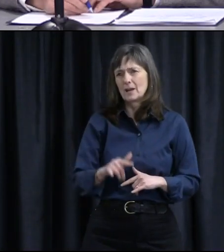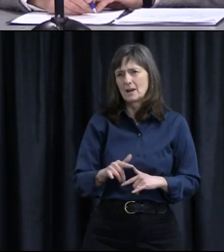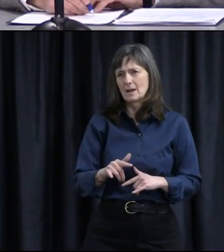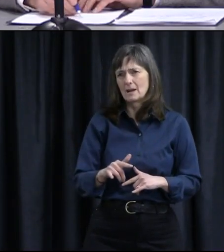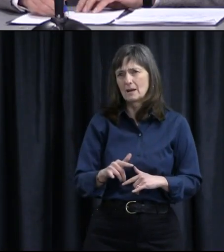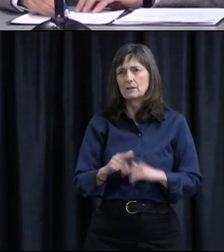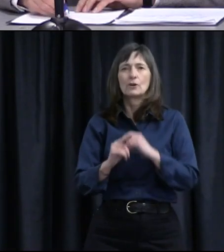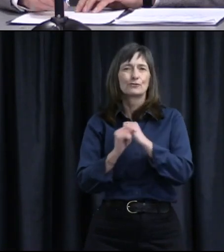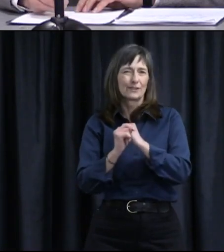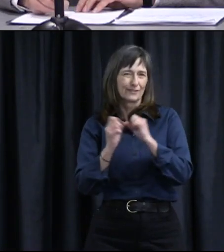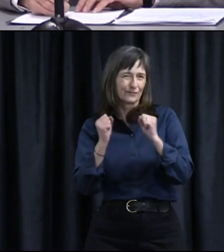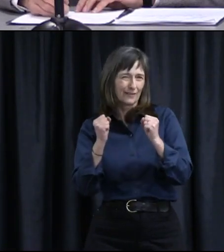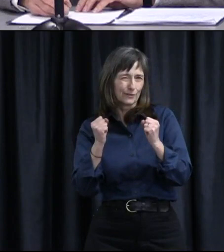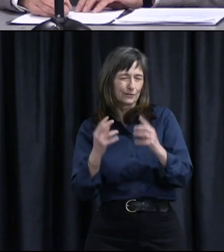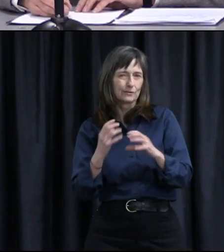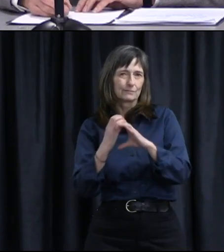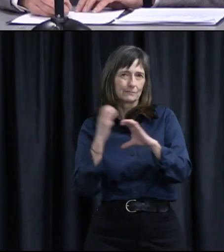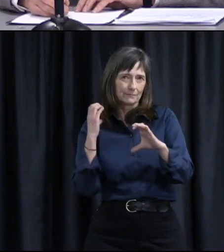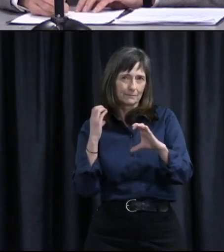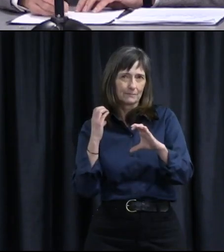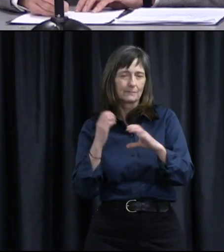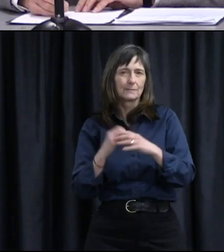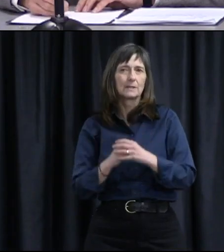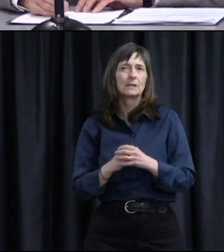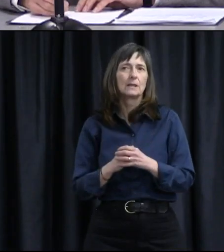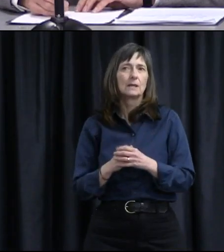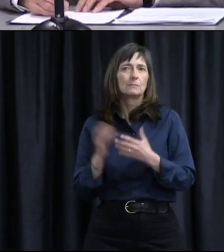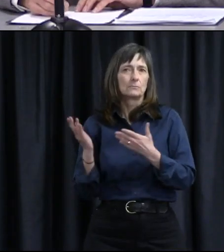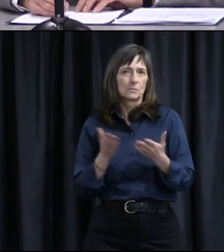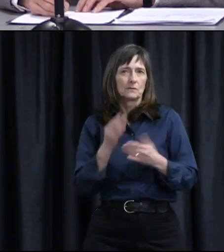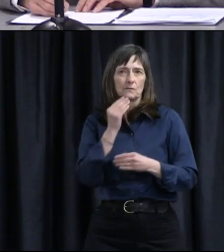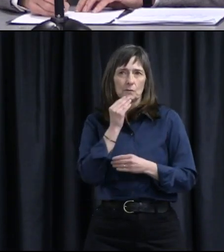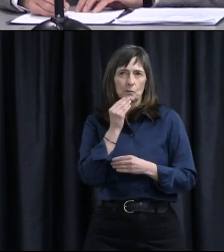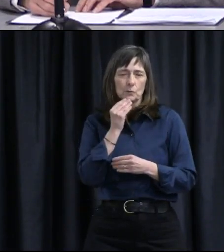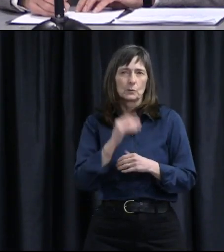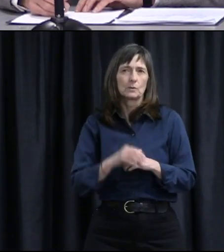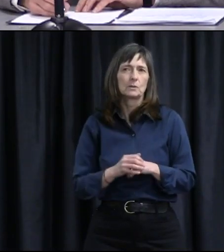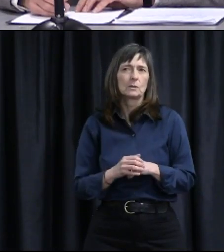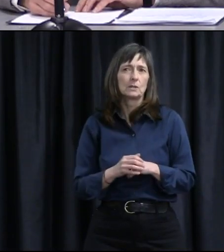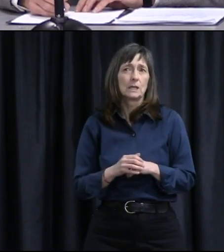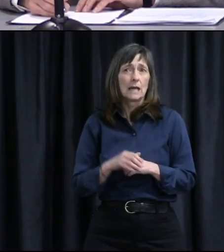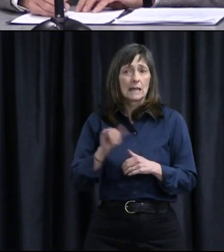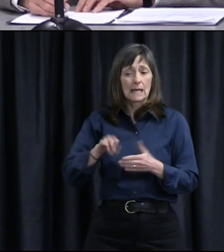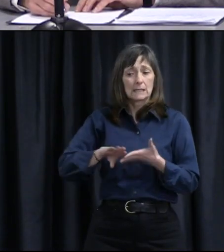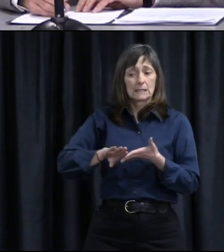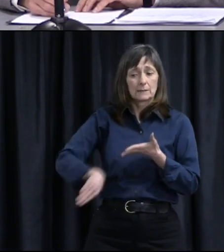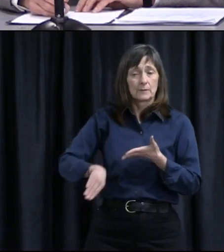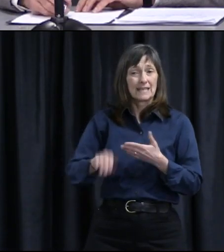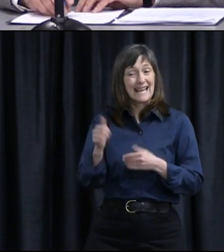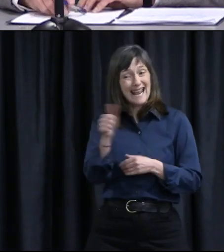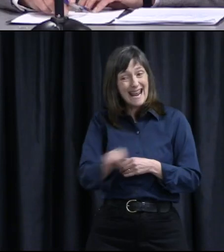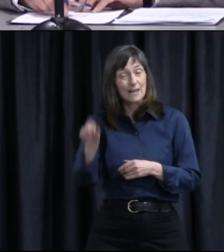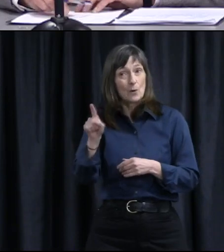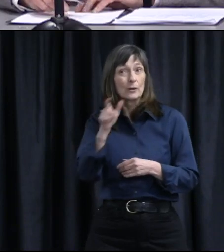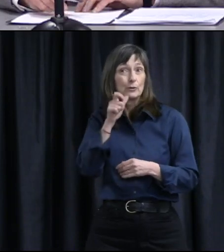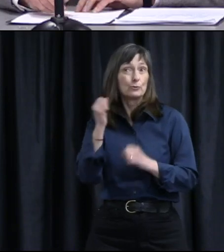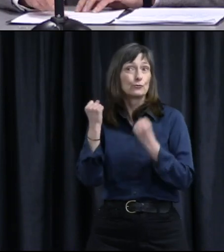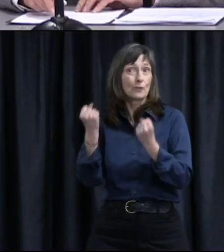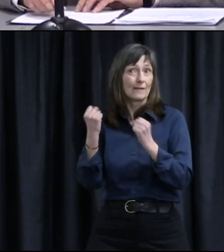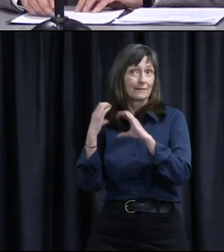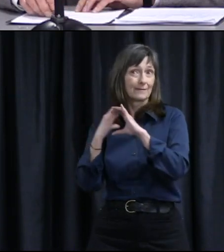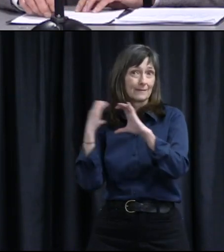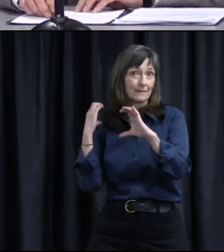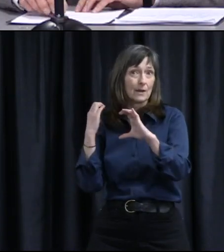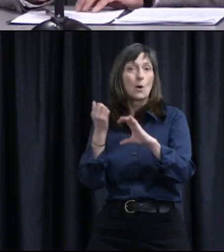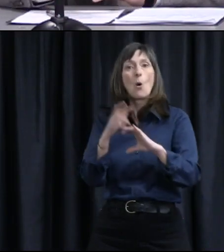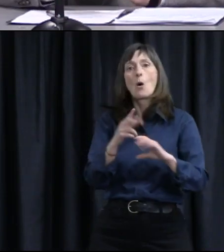those who might be carrying things like food and whatnot. Does the exemption apply across the board to all commercial truck drivers, or does it depend on